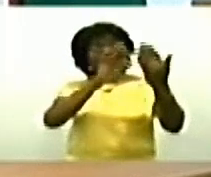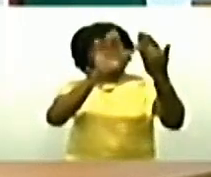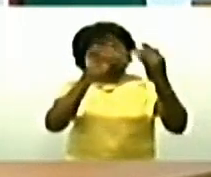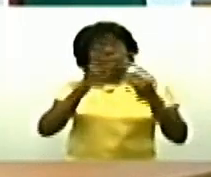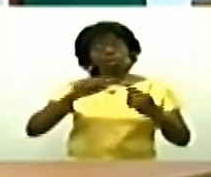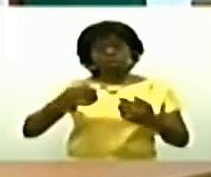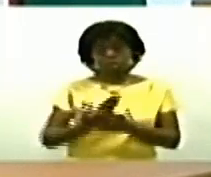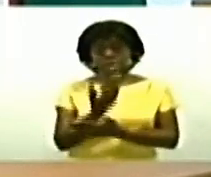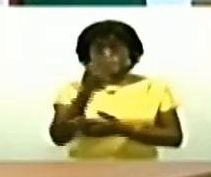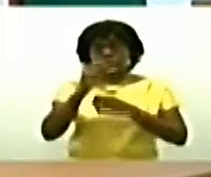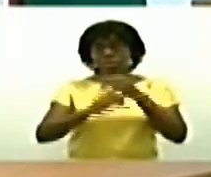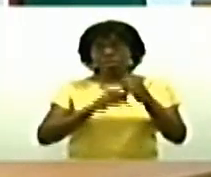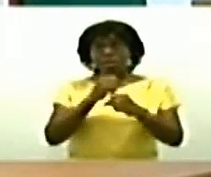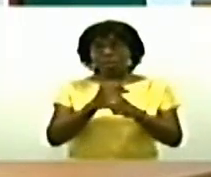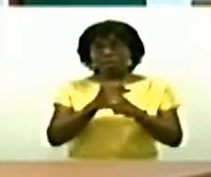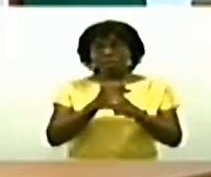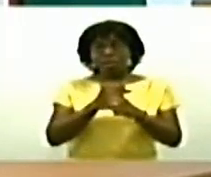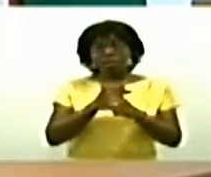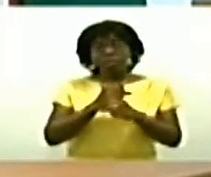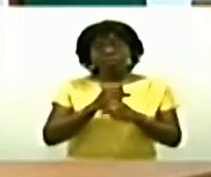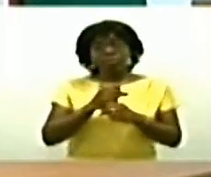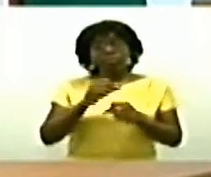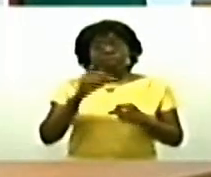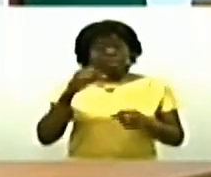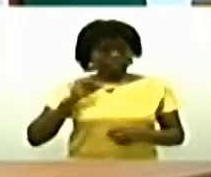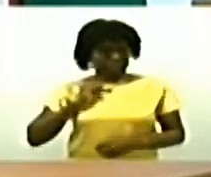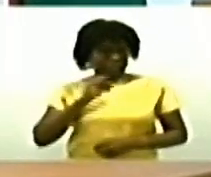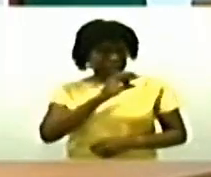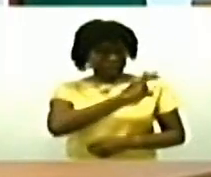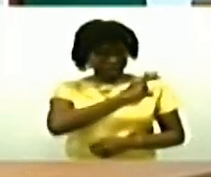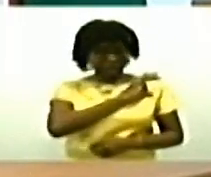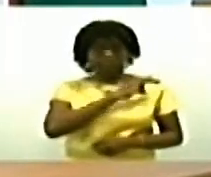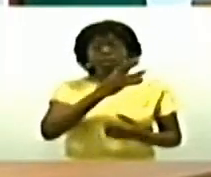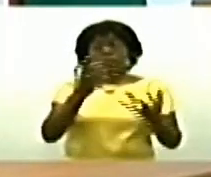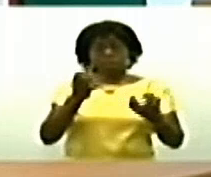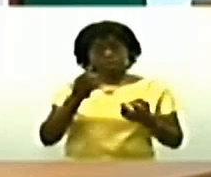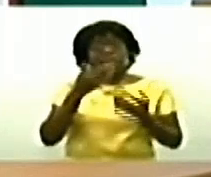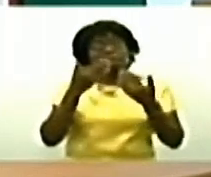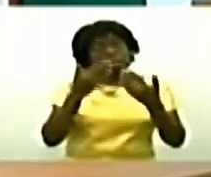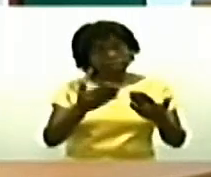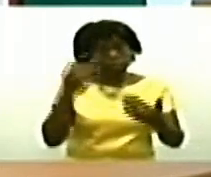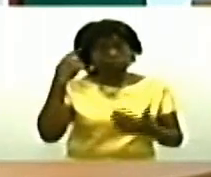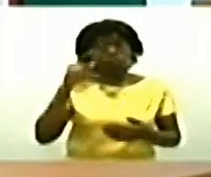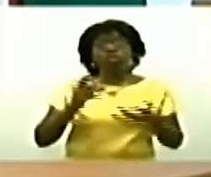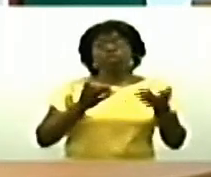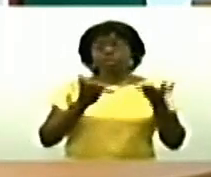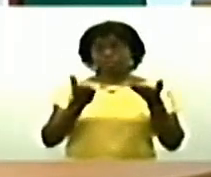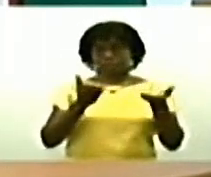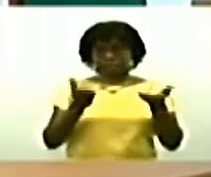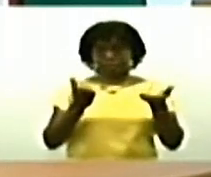and staff, I want to publicly thank you for your service,